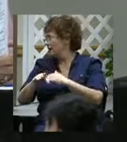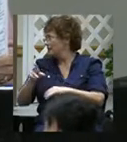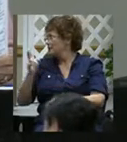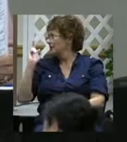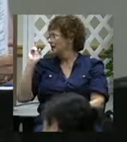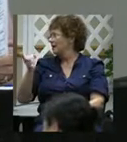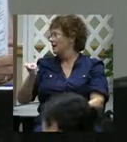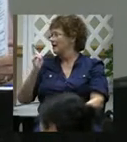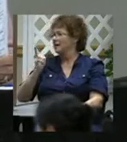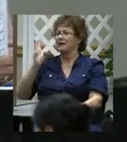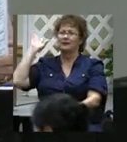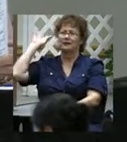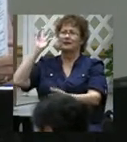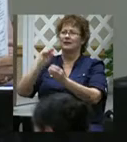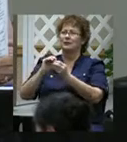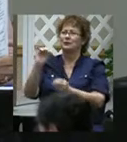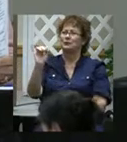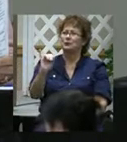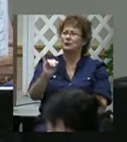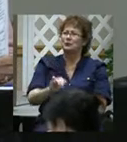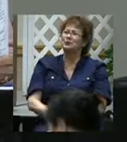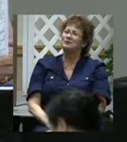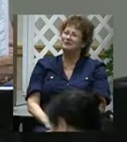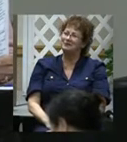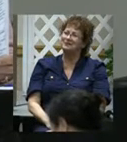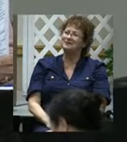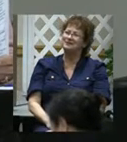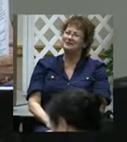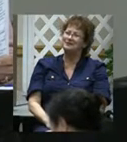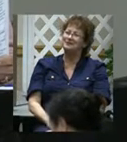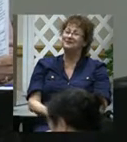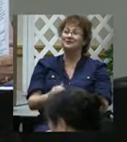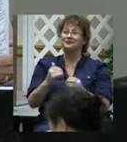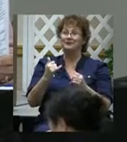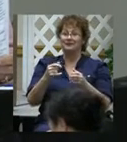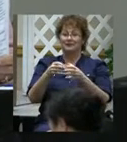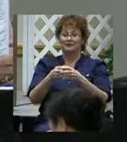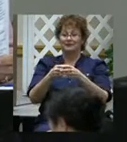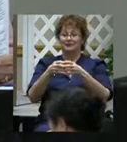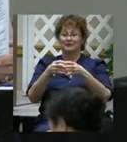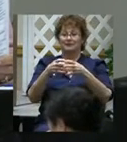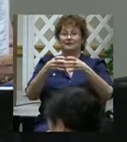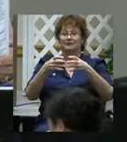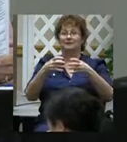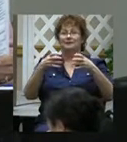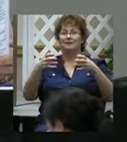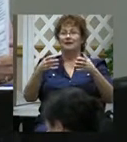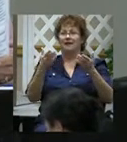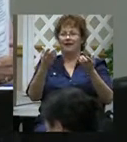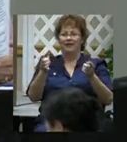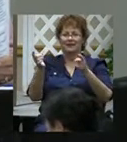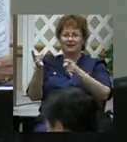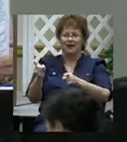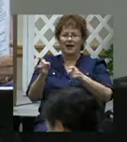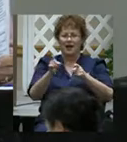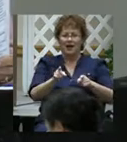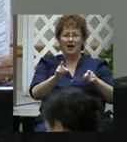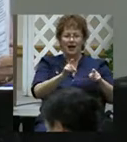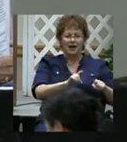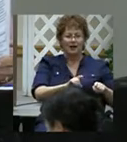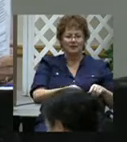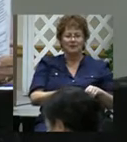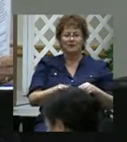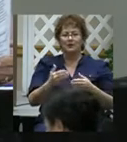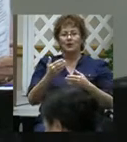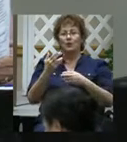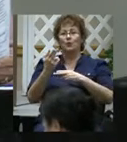component there as well. And then as the program grows, pieces fall into place and resources are put